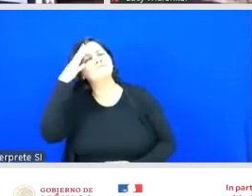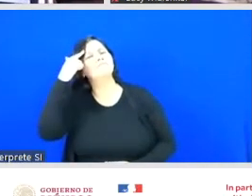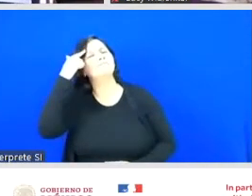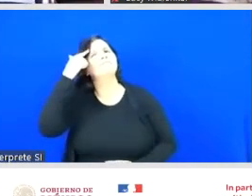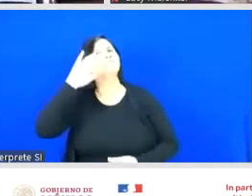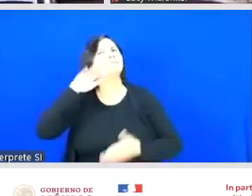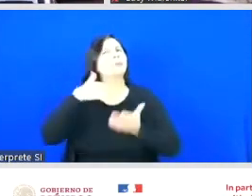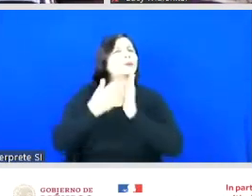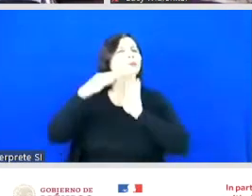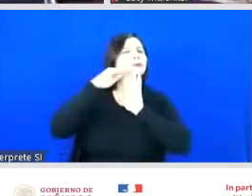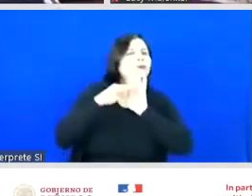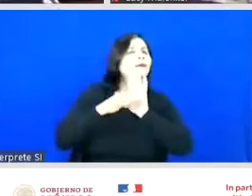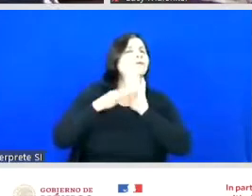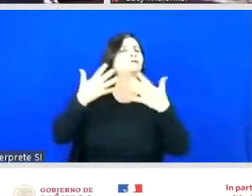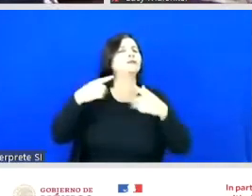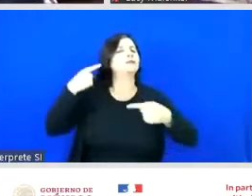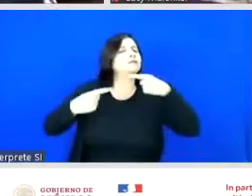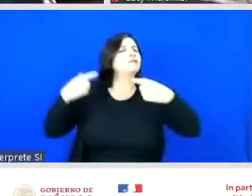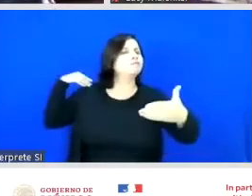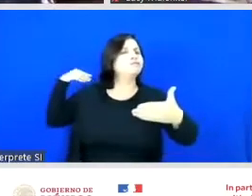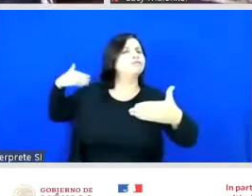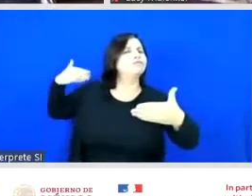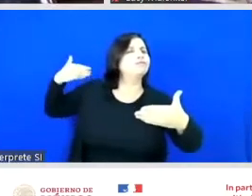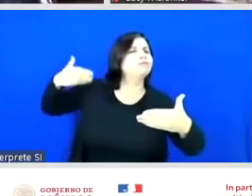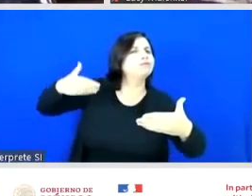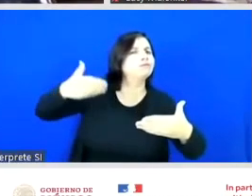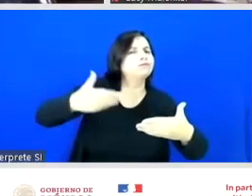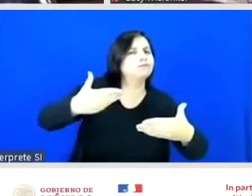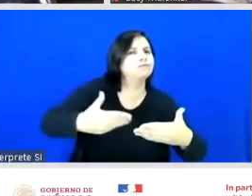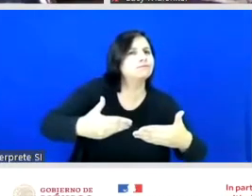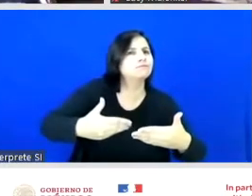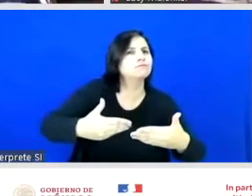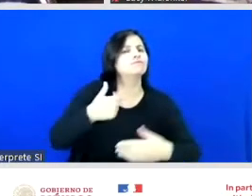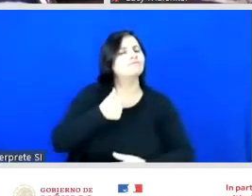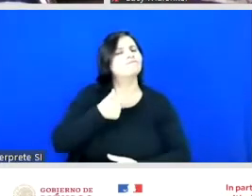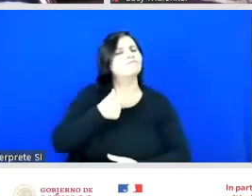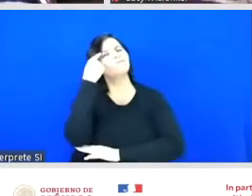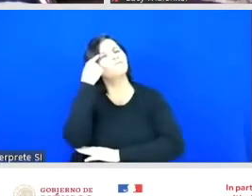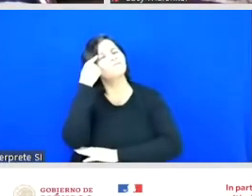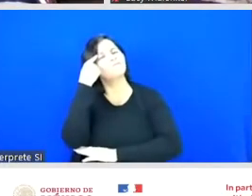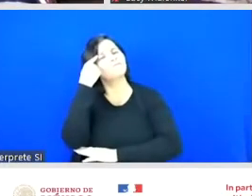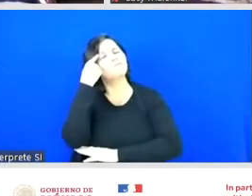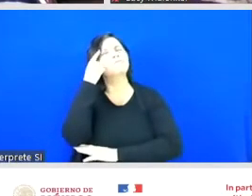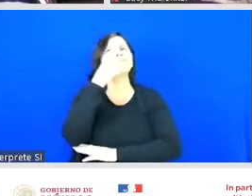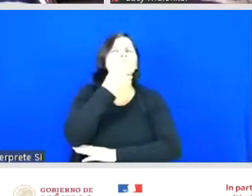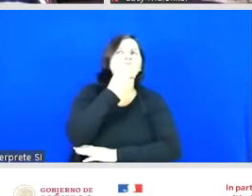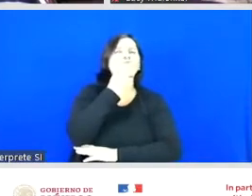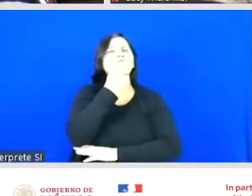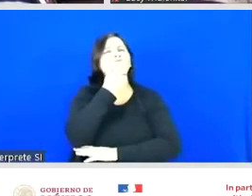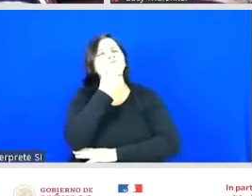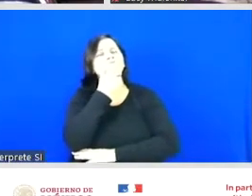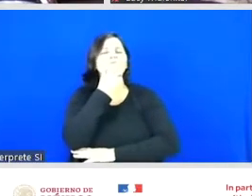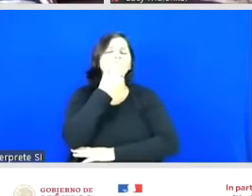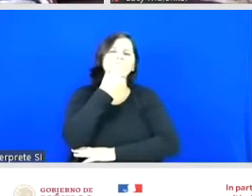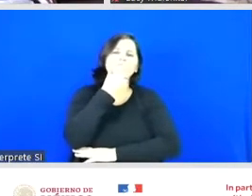myself reflectingly, what does it mean to be a young African female climate activist in a